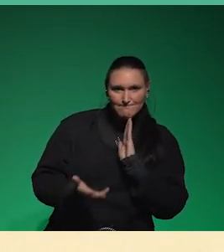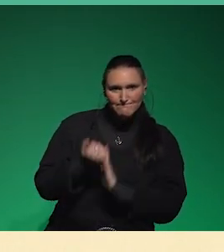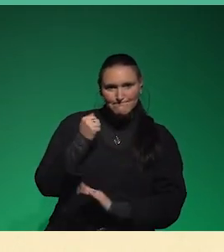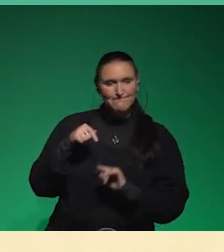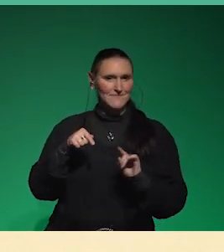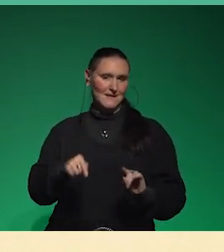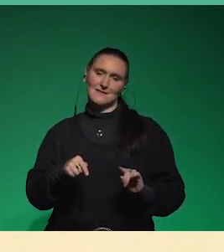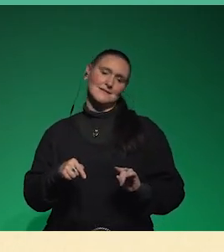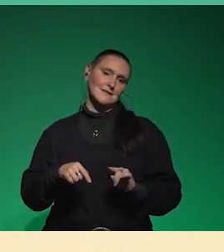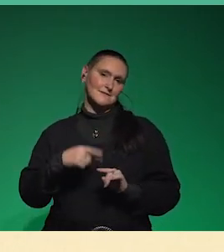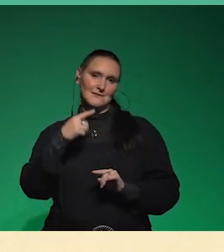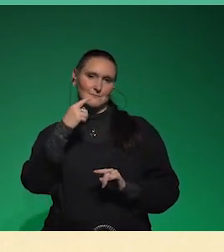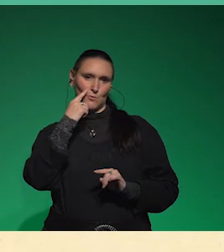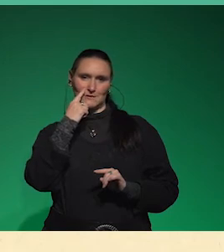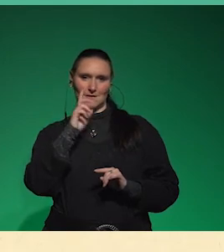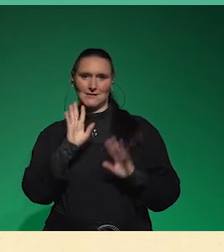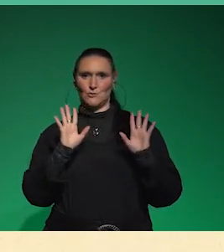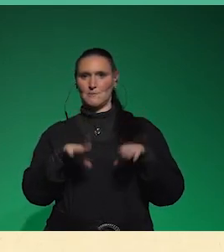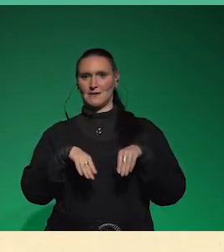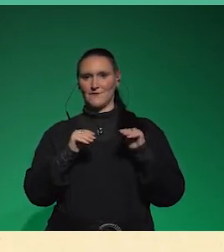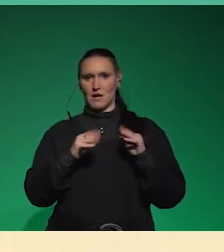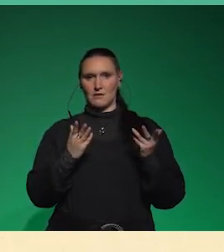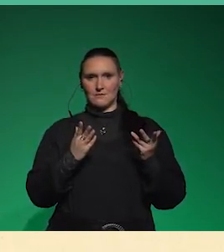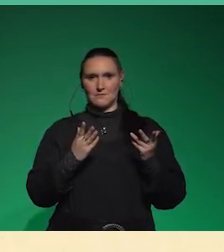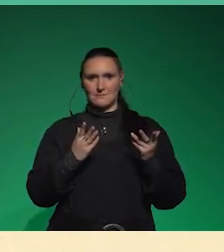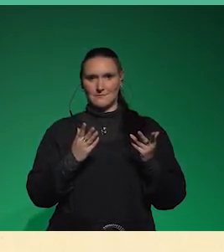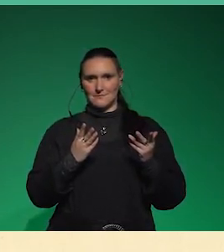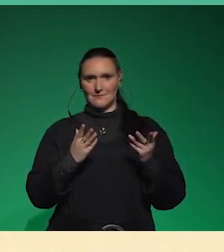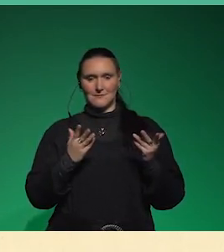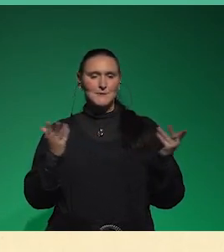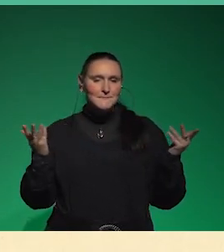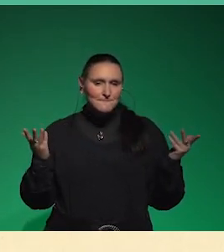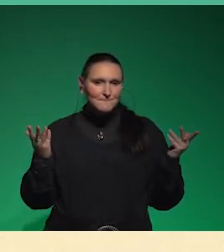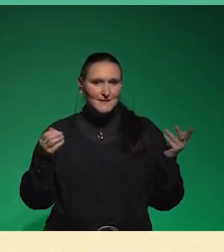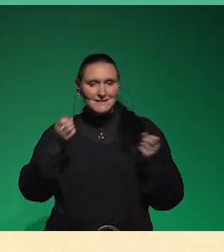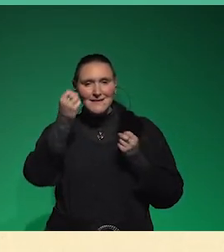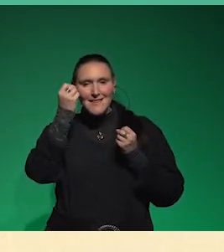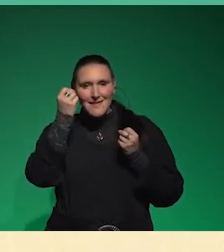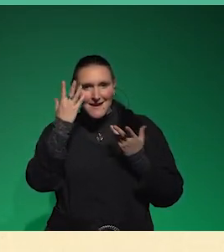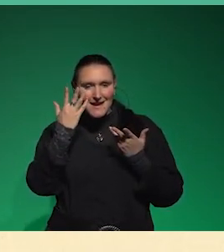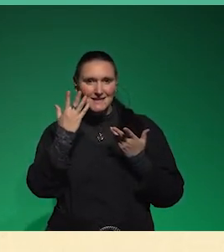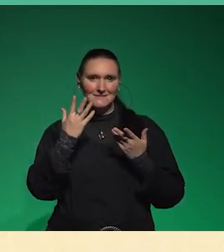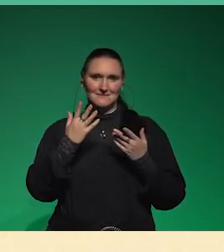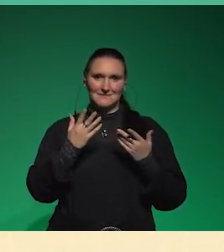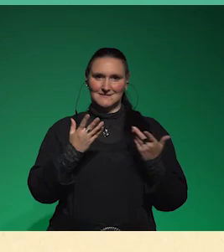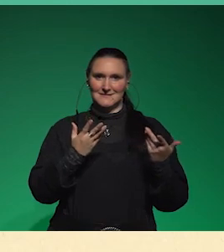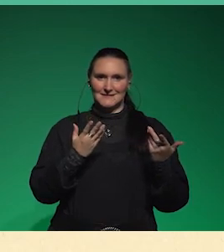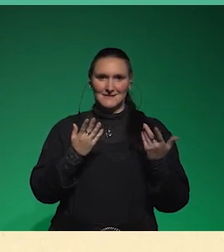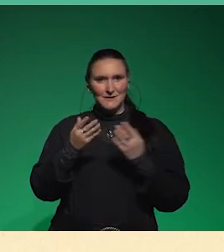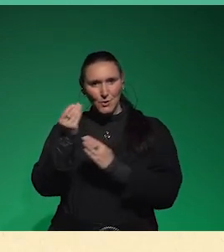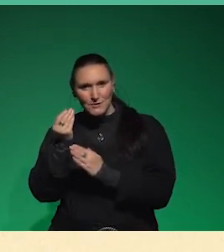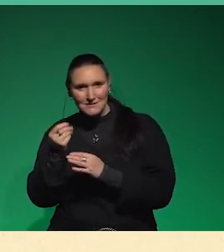what I'm really excited about is to see how art is created out of, let's